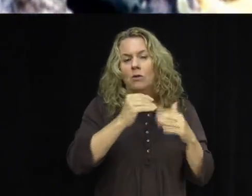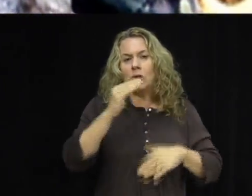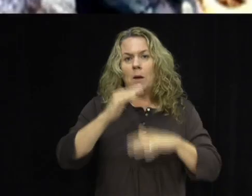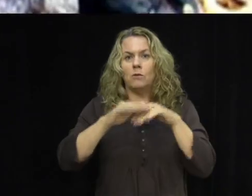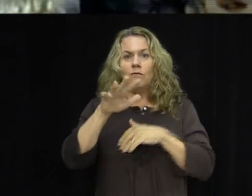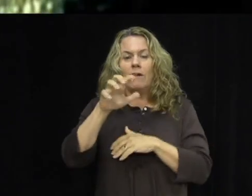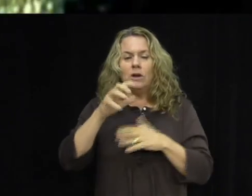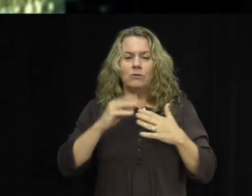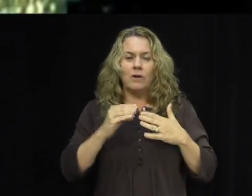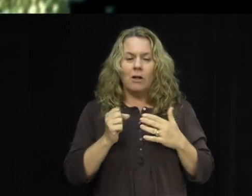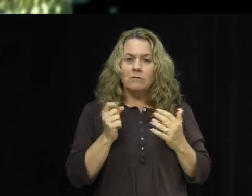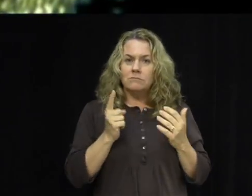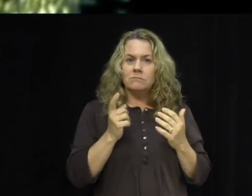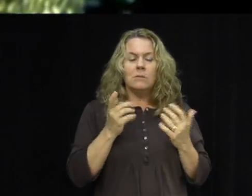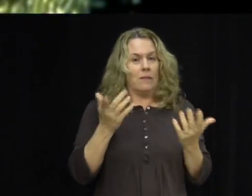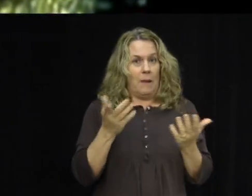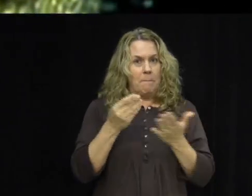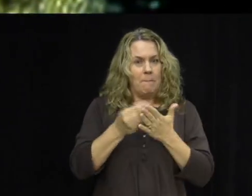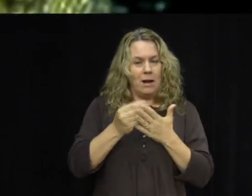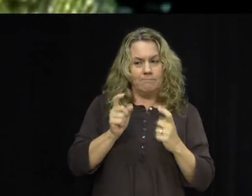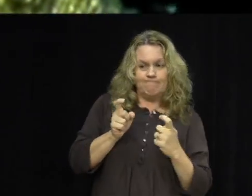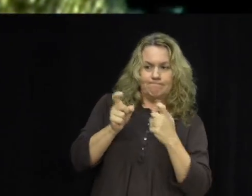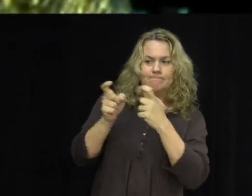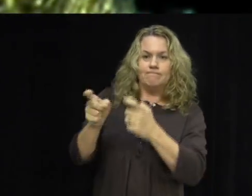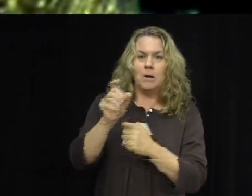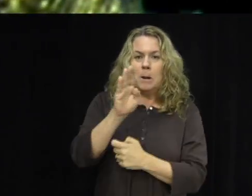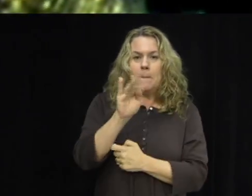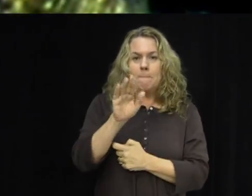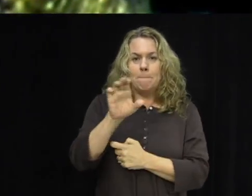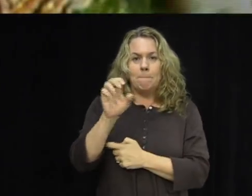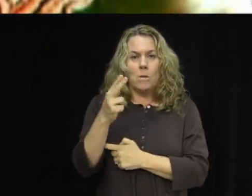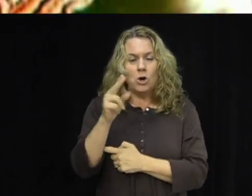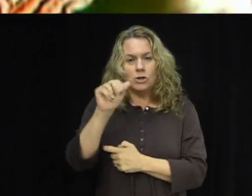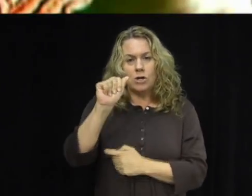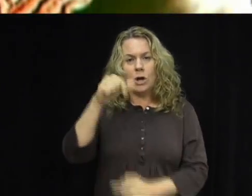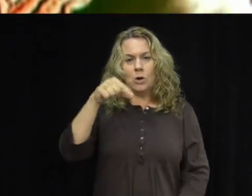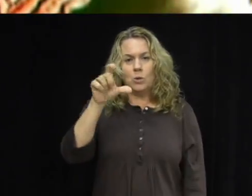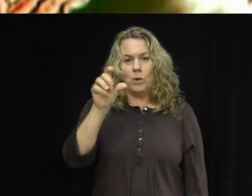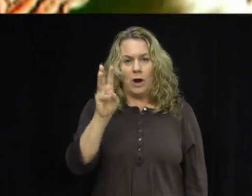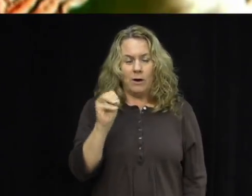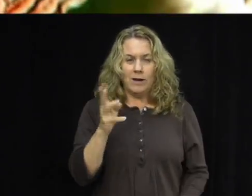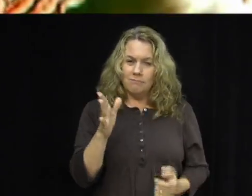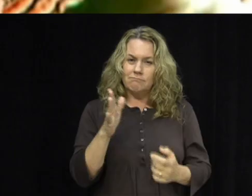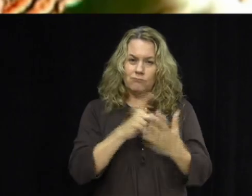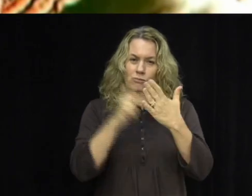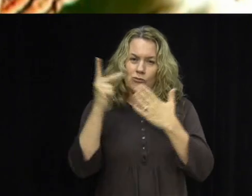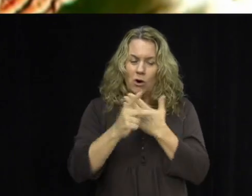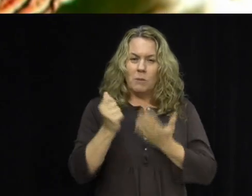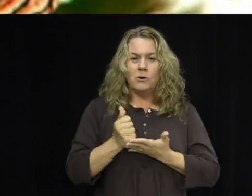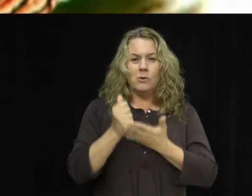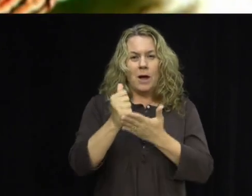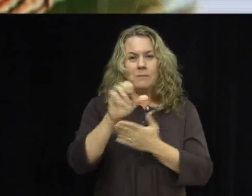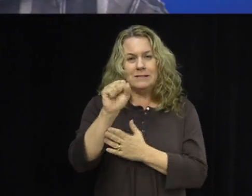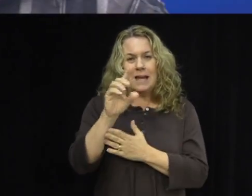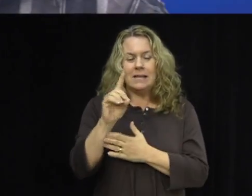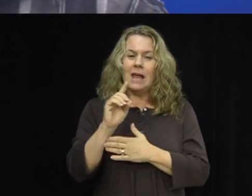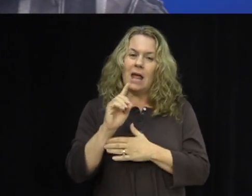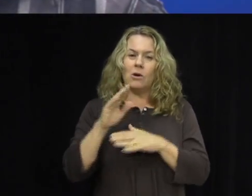contributions go to the Birch Aquarium's conservation and housing programs to keep our San Diego beautiful oceans.